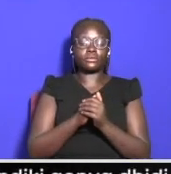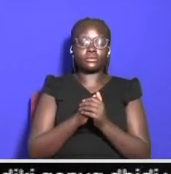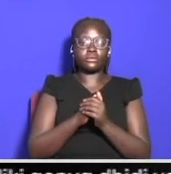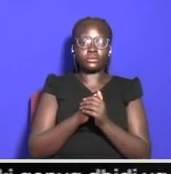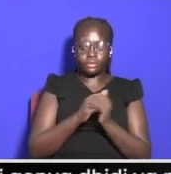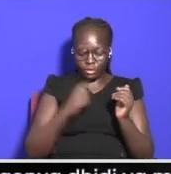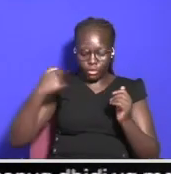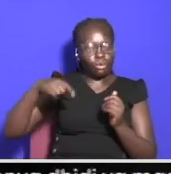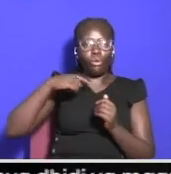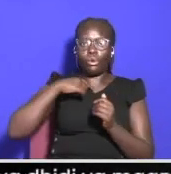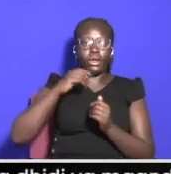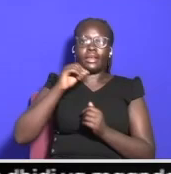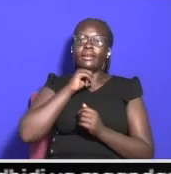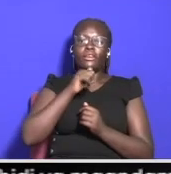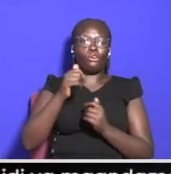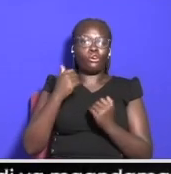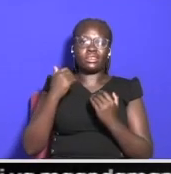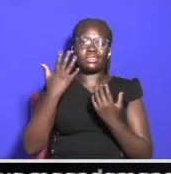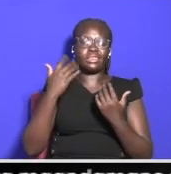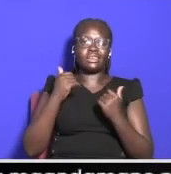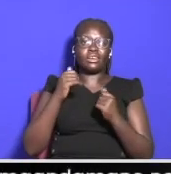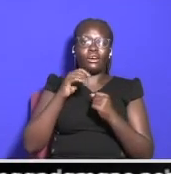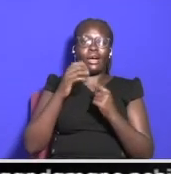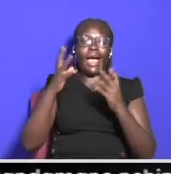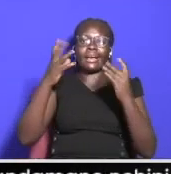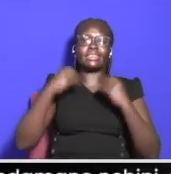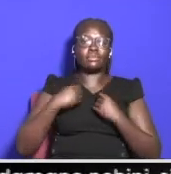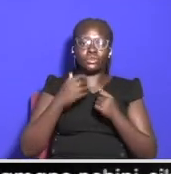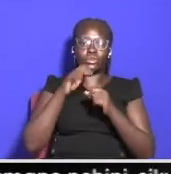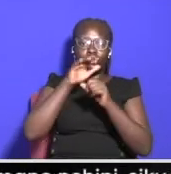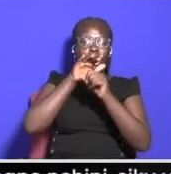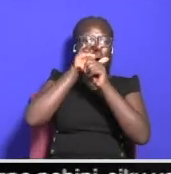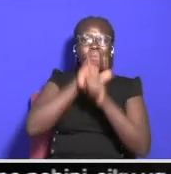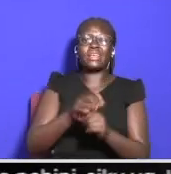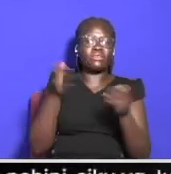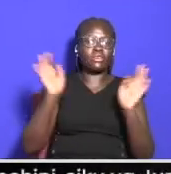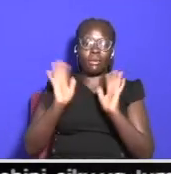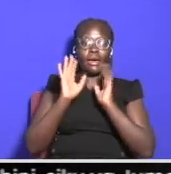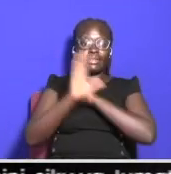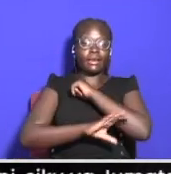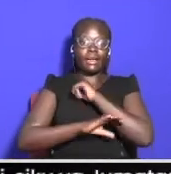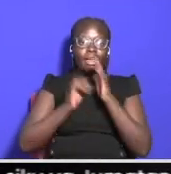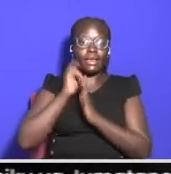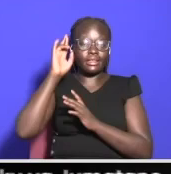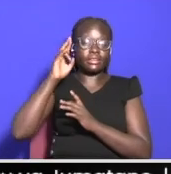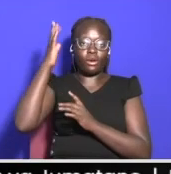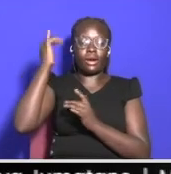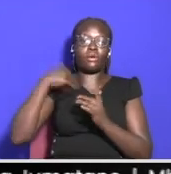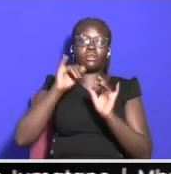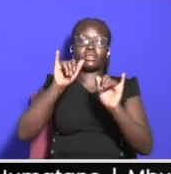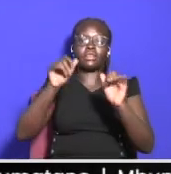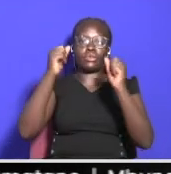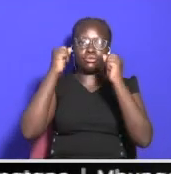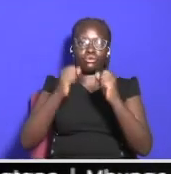we are not suffocating any freedoms in this country and that's why we will remain from